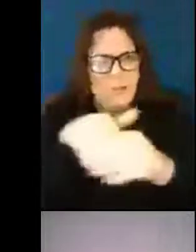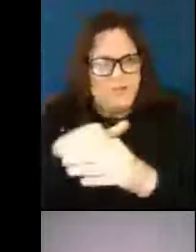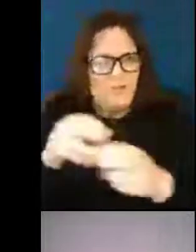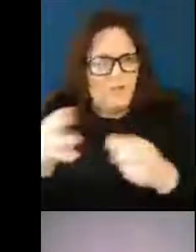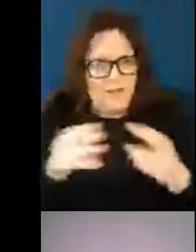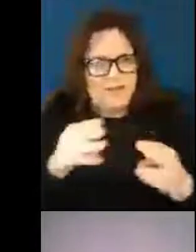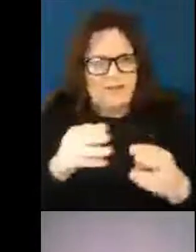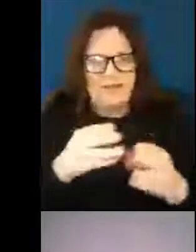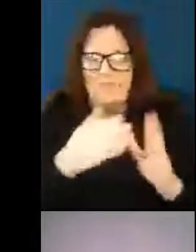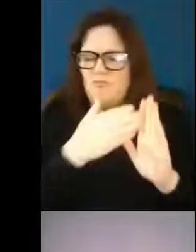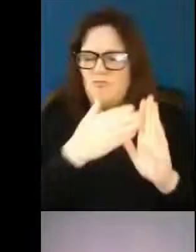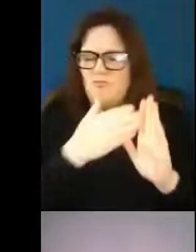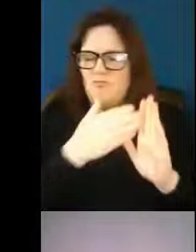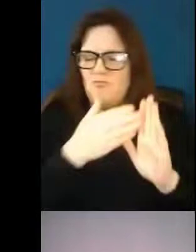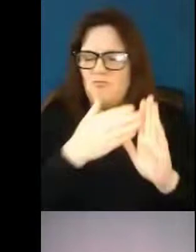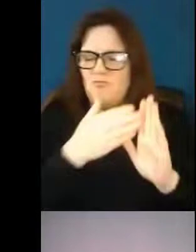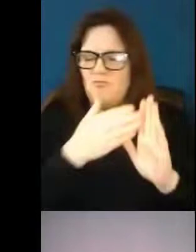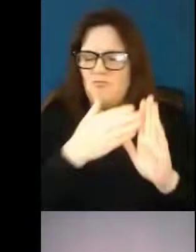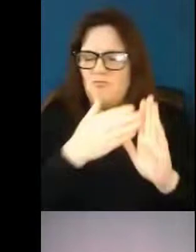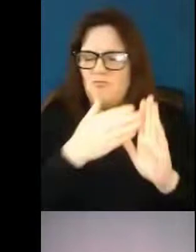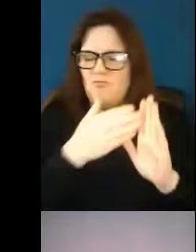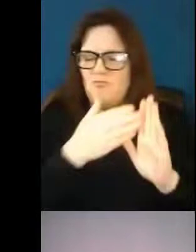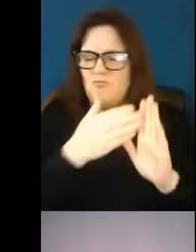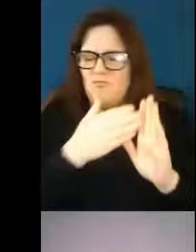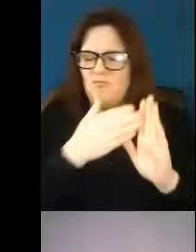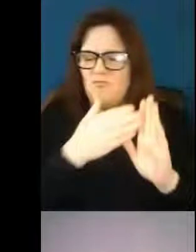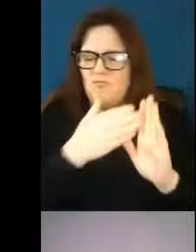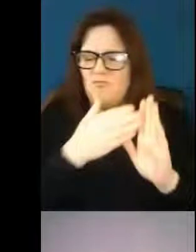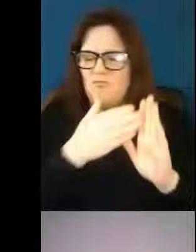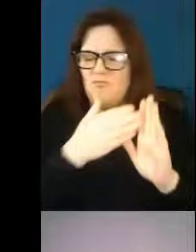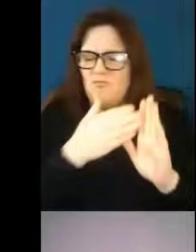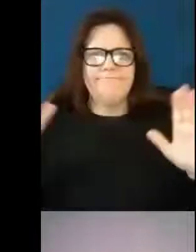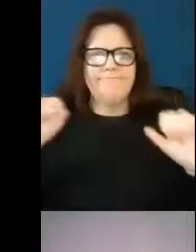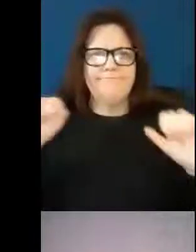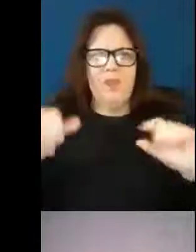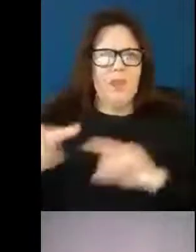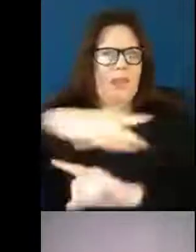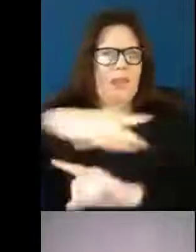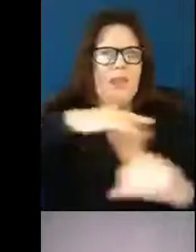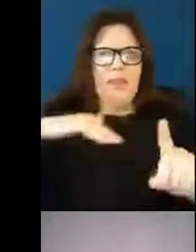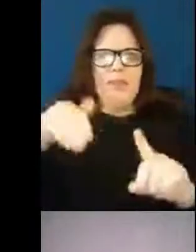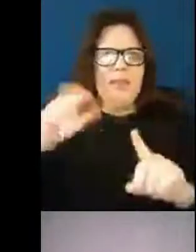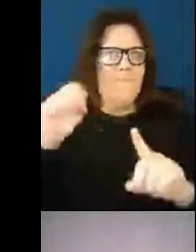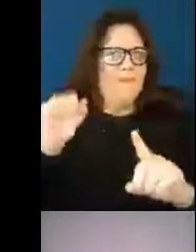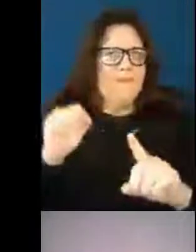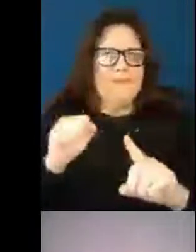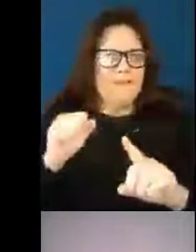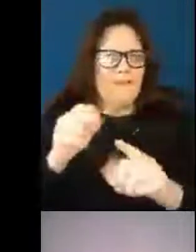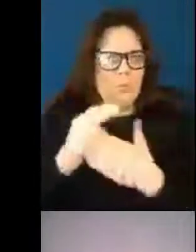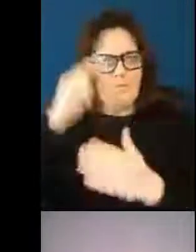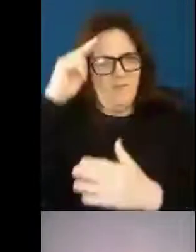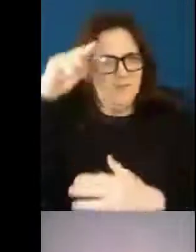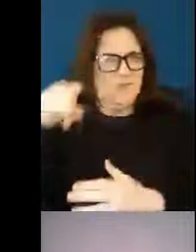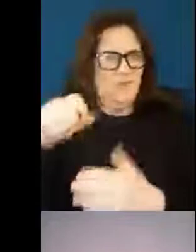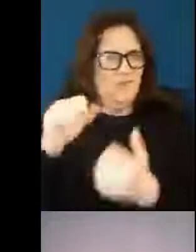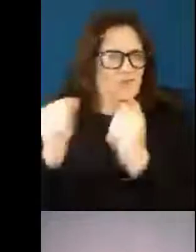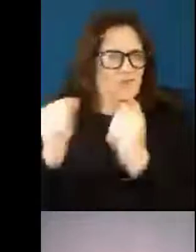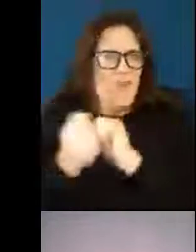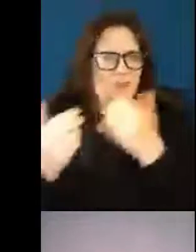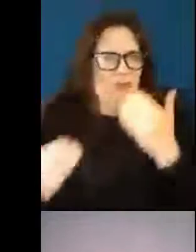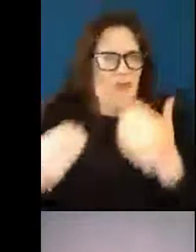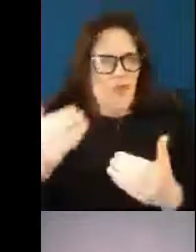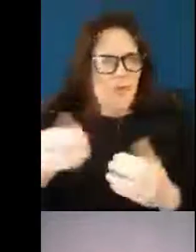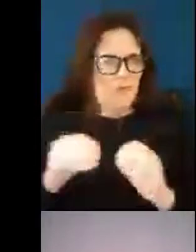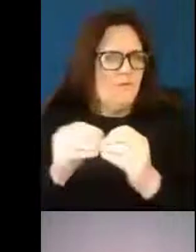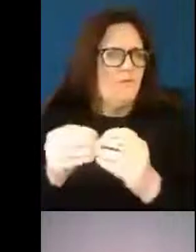practice right across the campus. So I think what you have emerging then